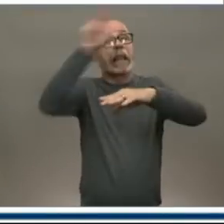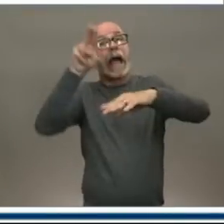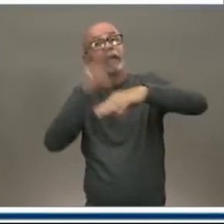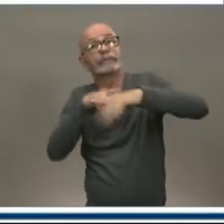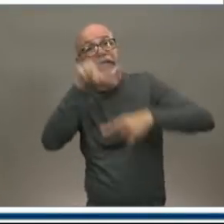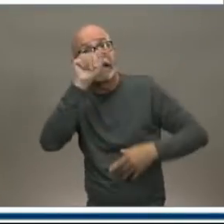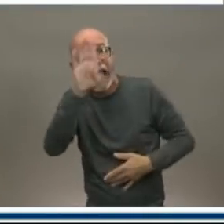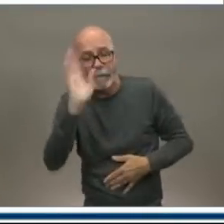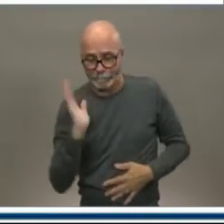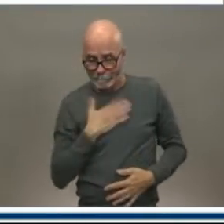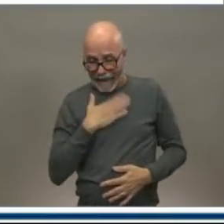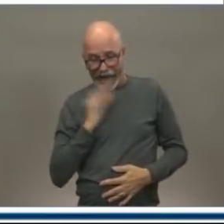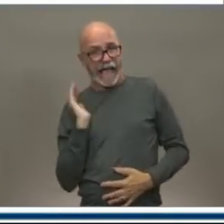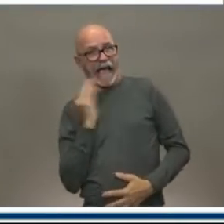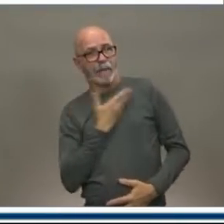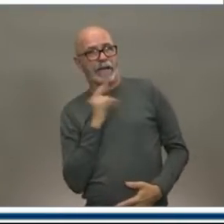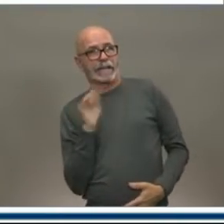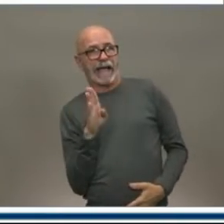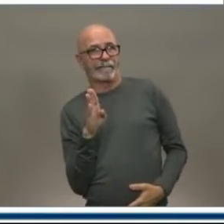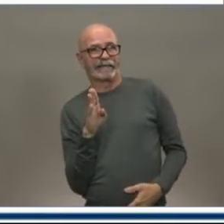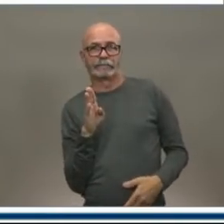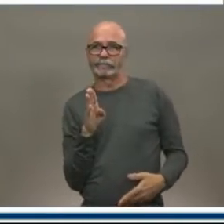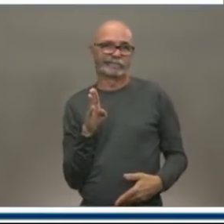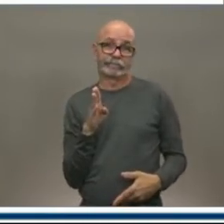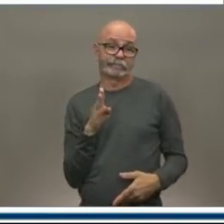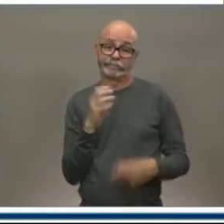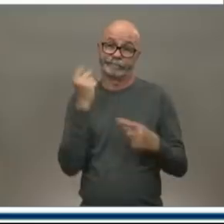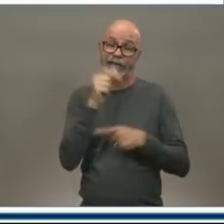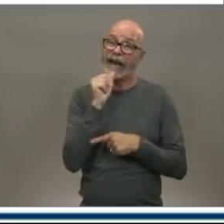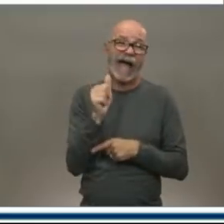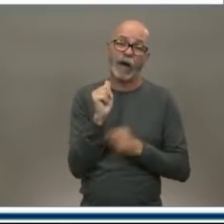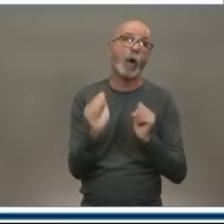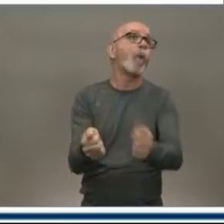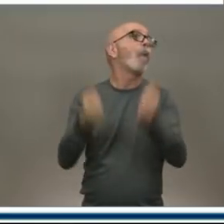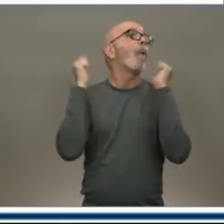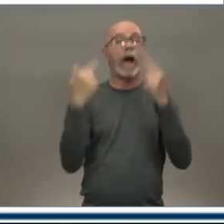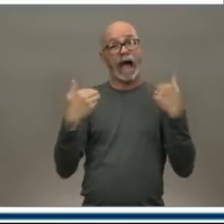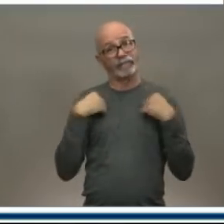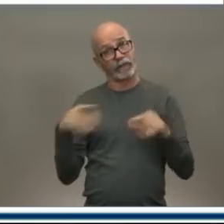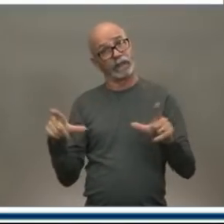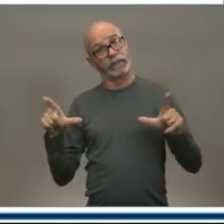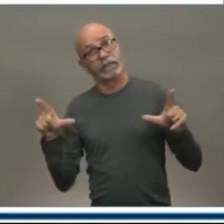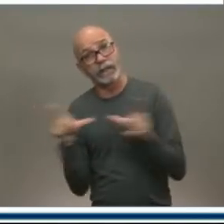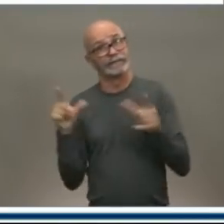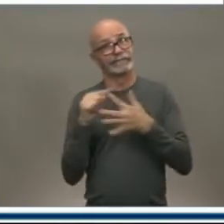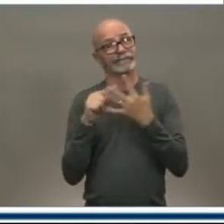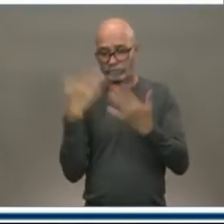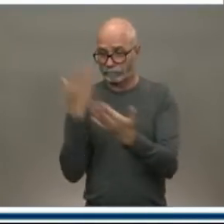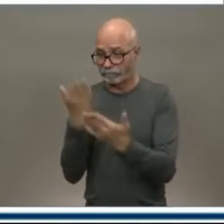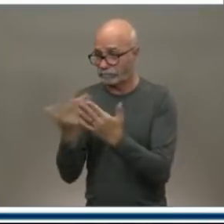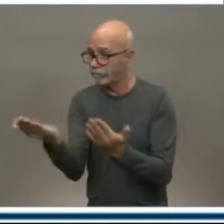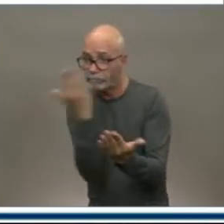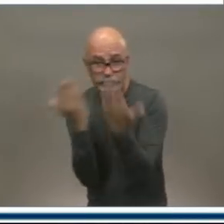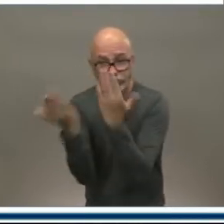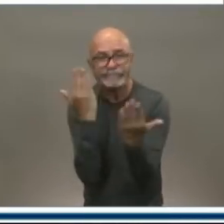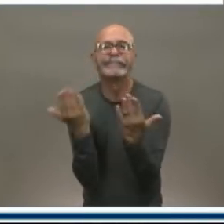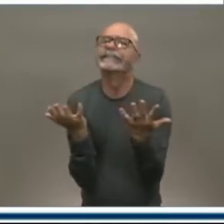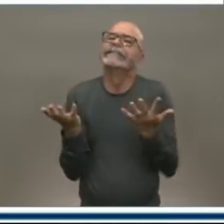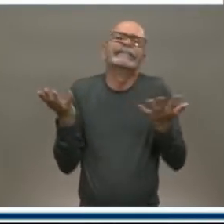rapid tests that have been licensed have actually gone through this validation stage. When you get them into the real world, they